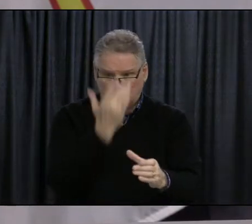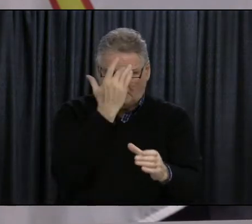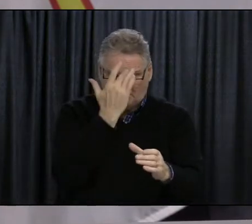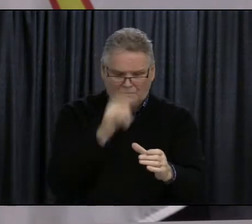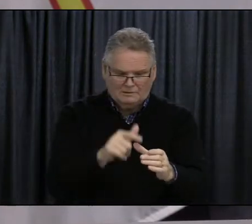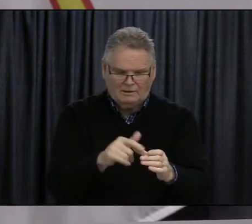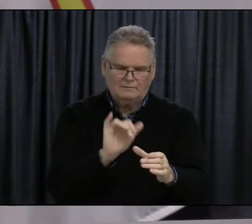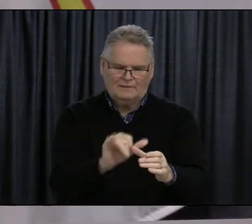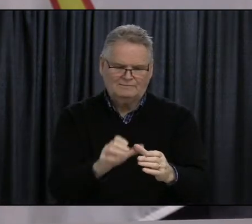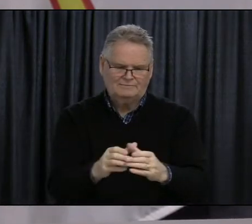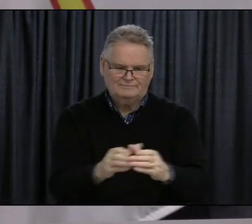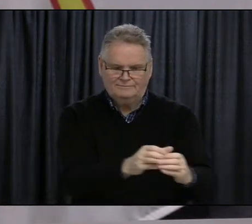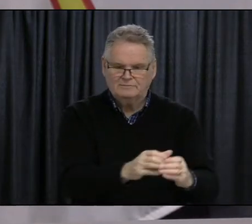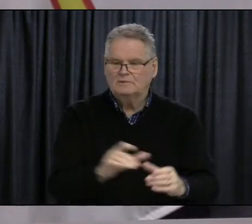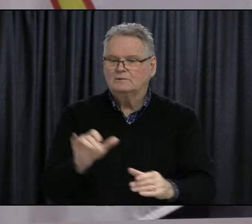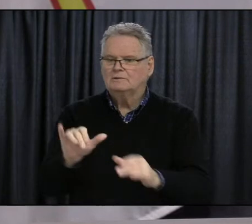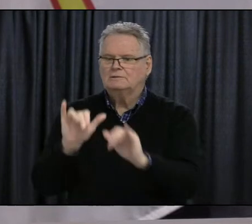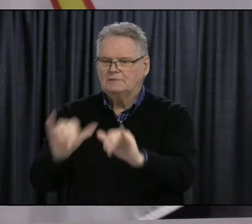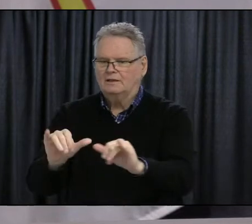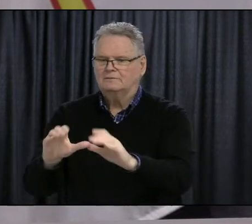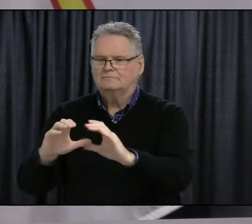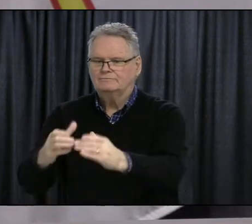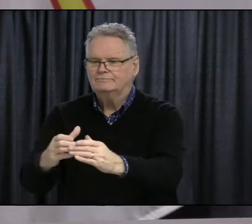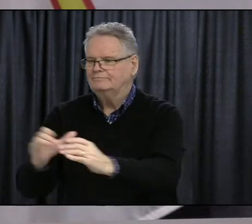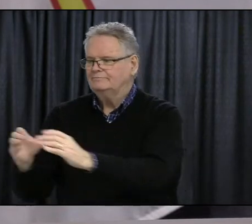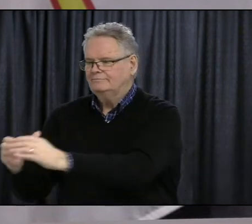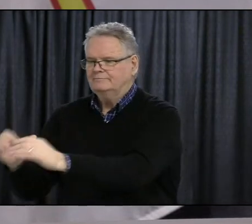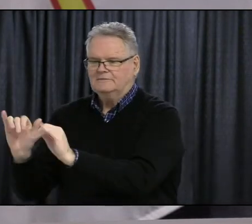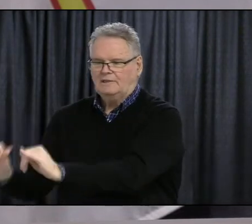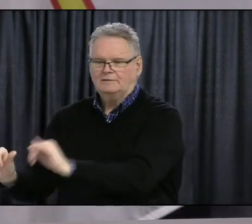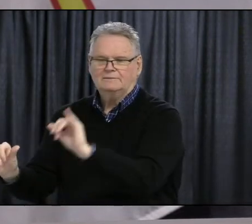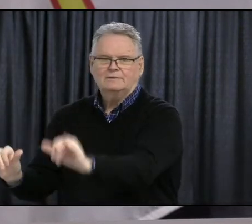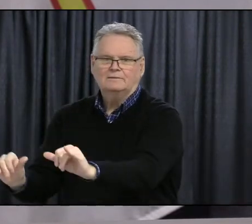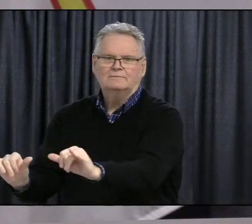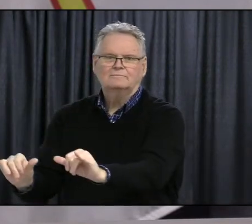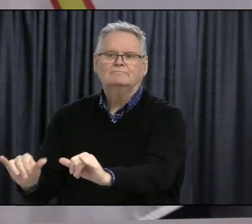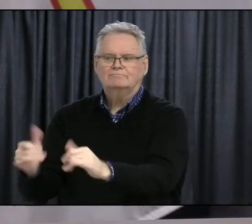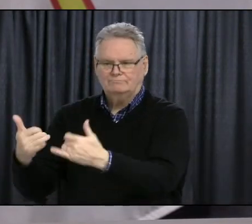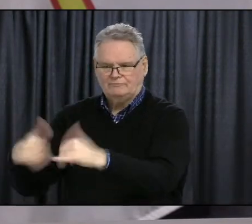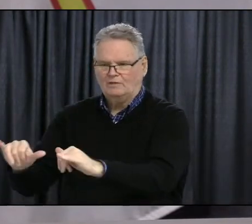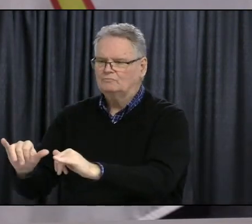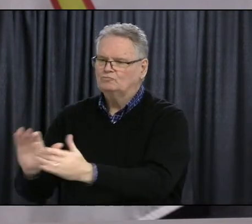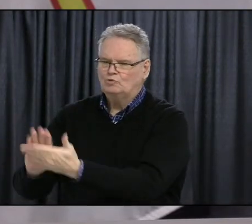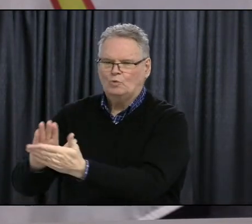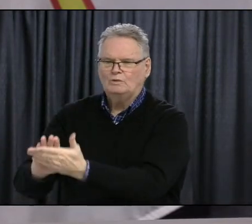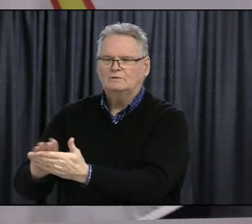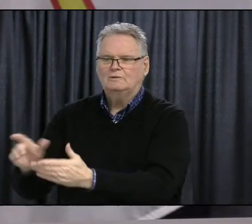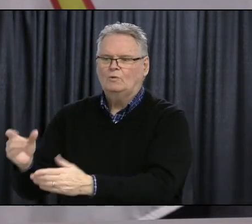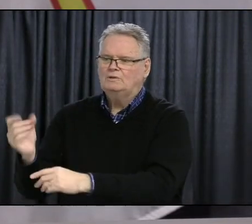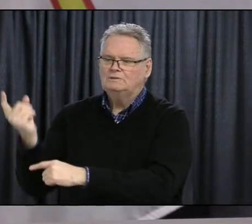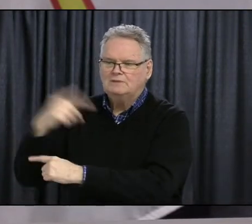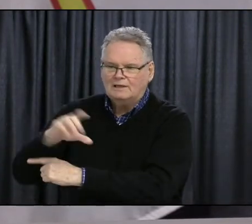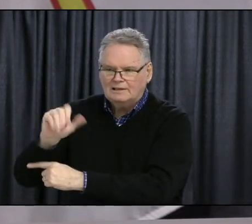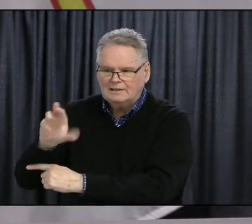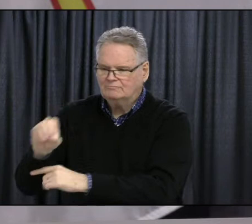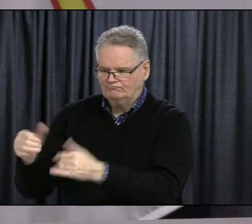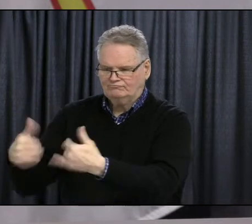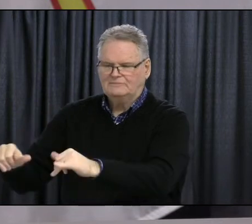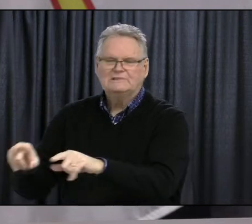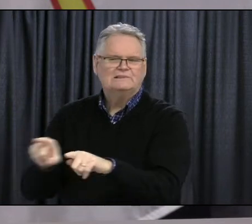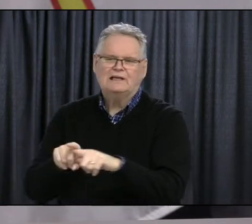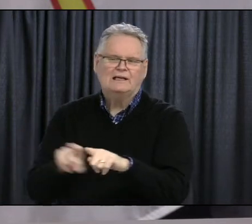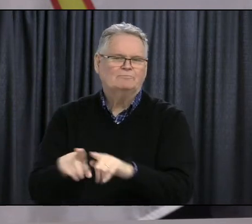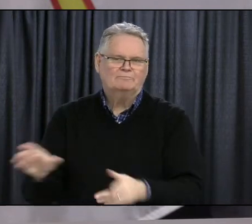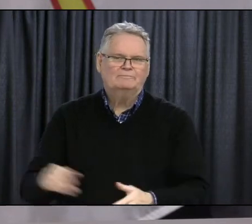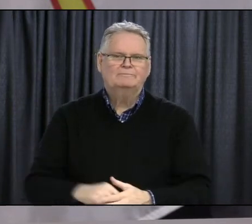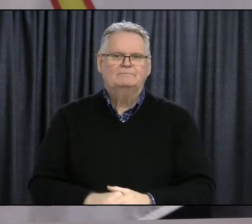have been following that, and to the best of my understanding, they have been following that well, so then there's no need to close the whole